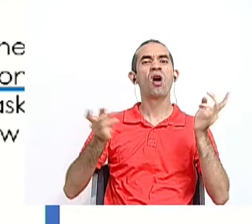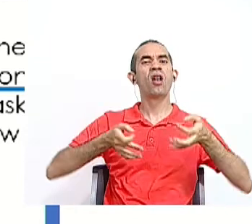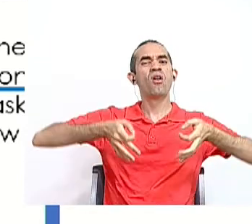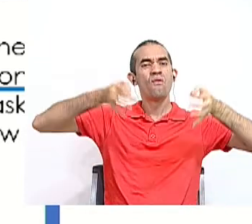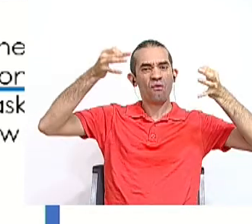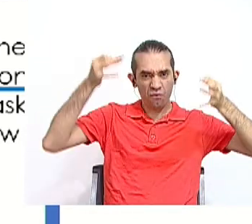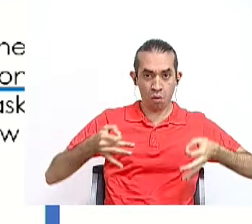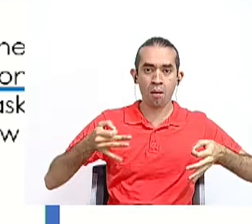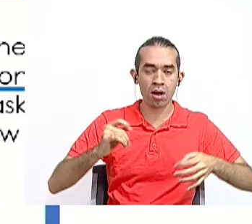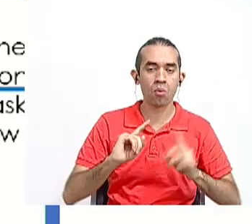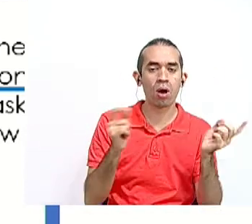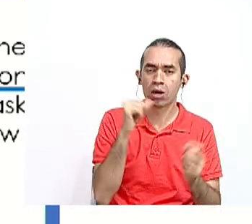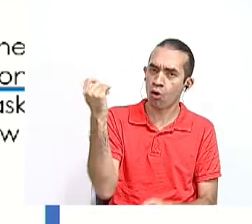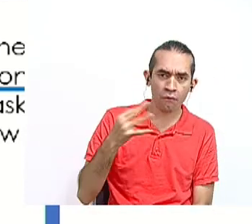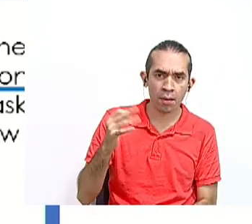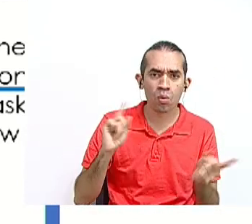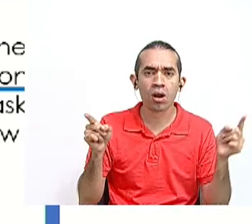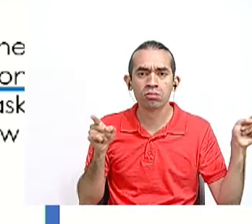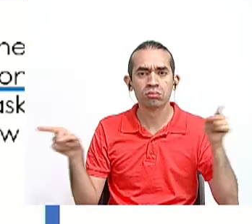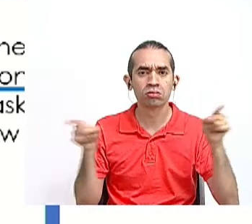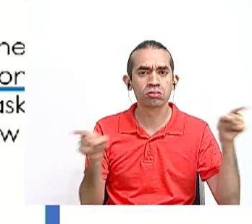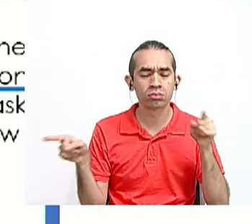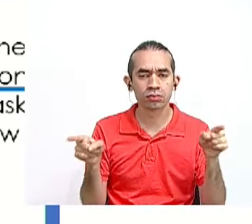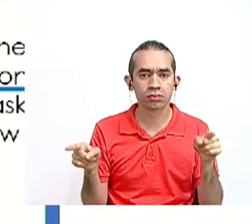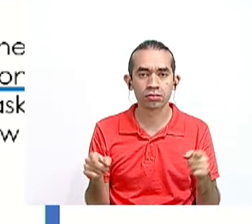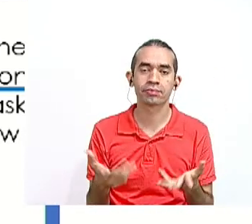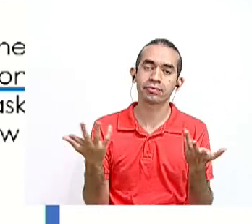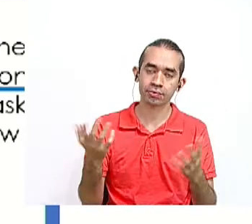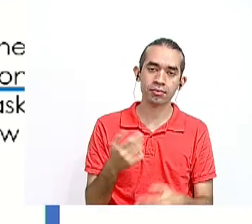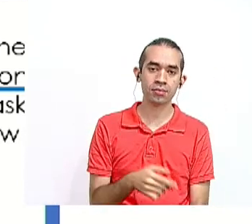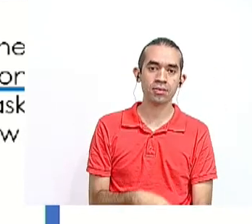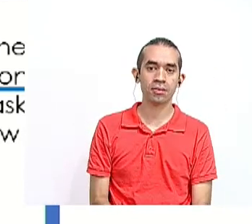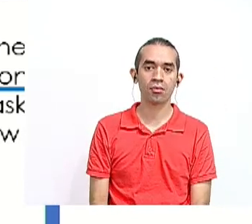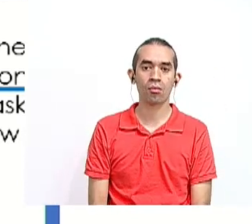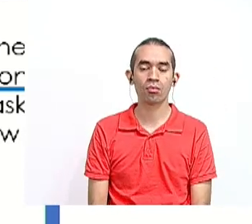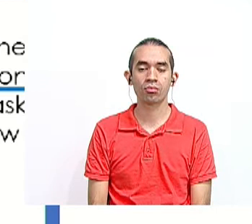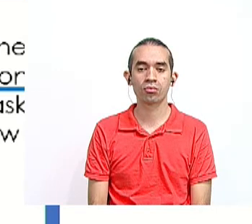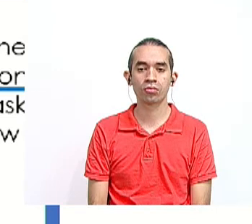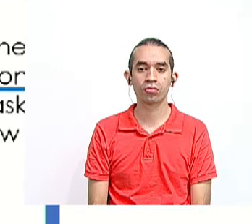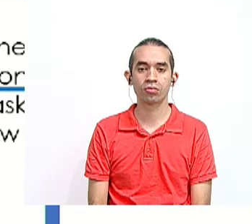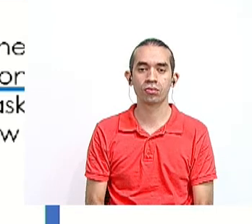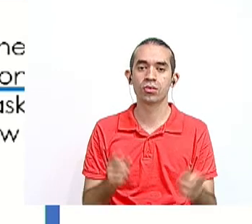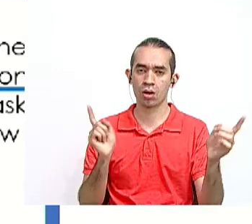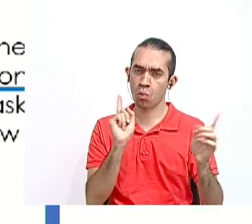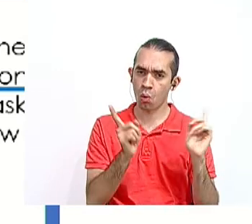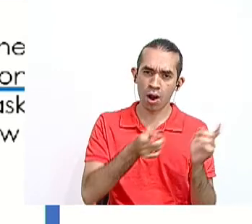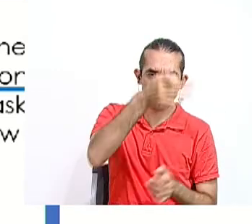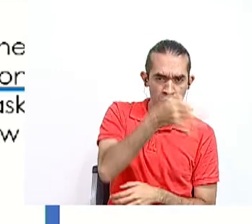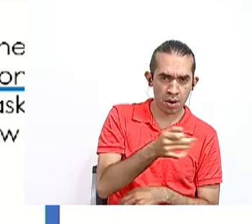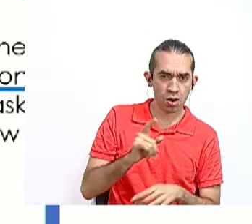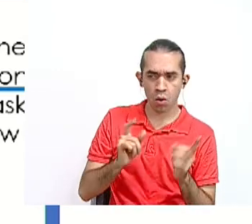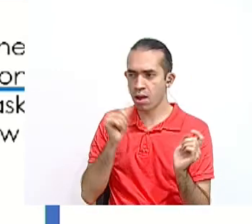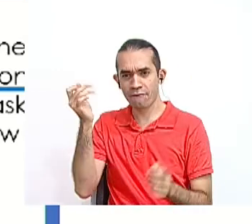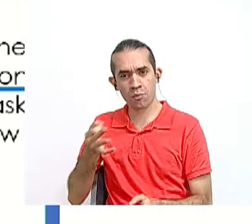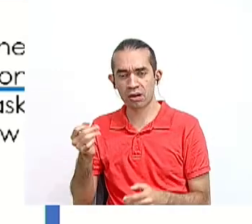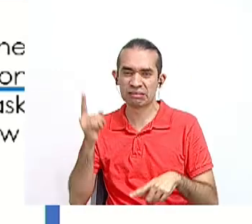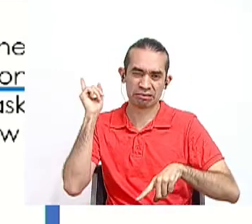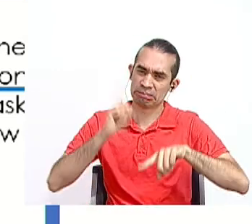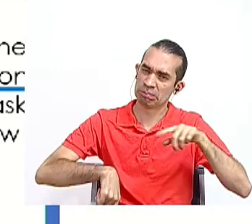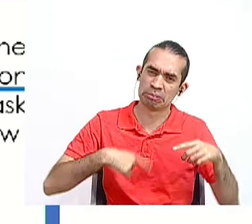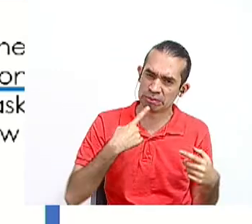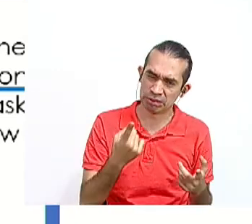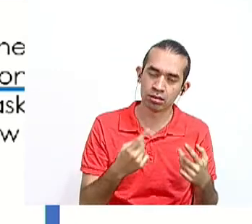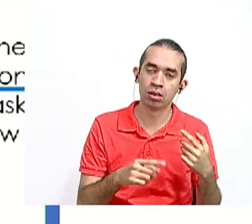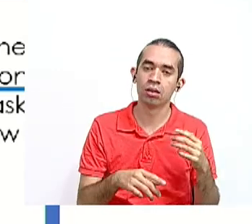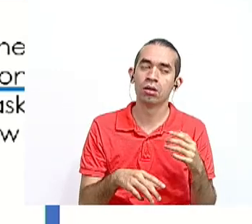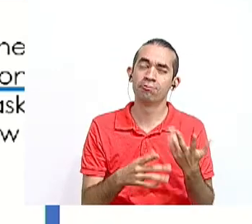and which one is informal? Well, let me tell you that here I cannot say that one is formal and informal, but however